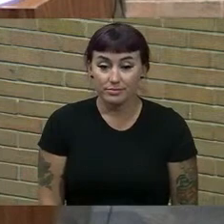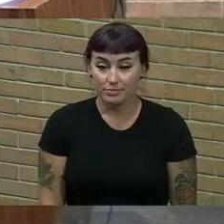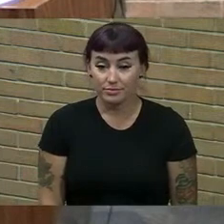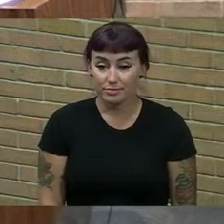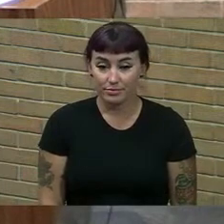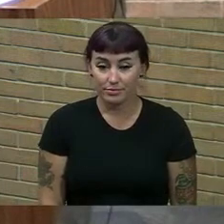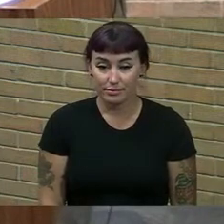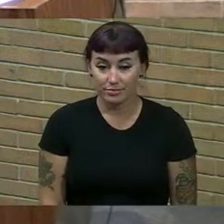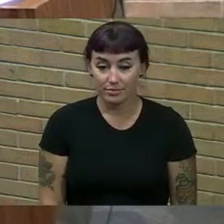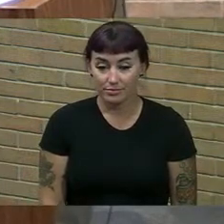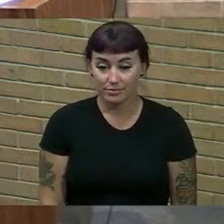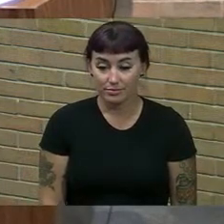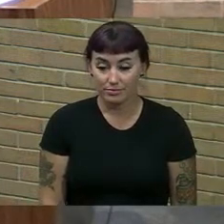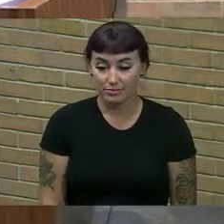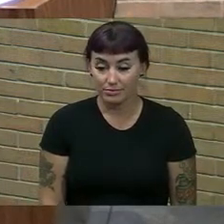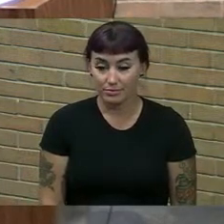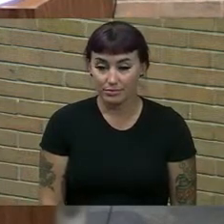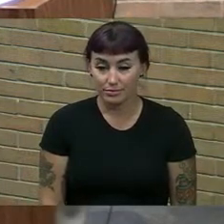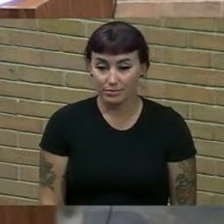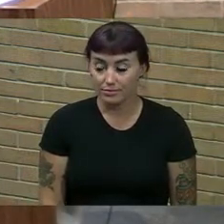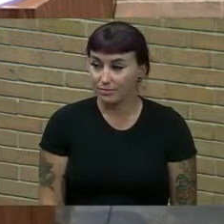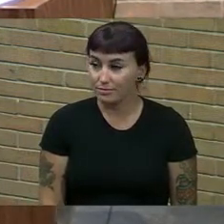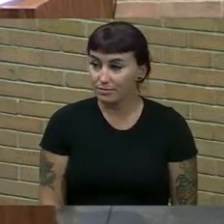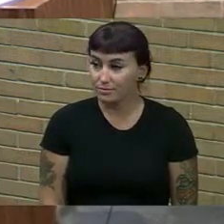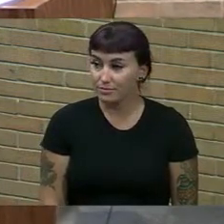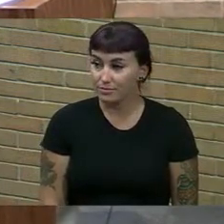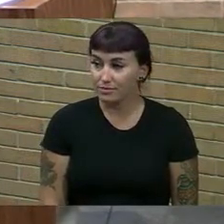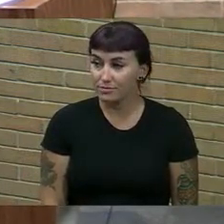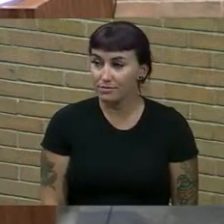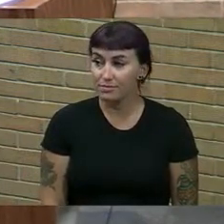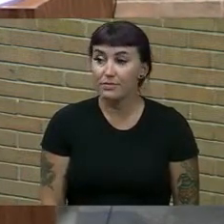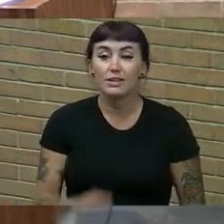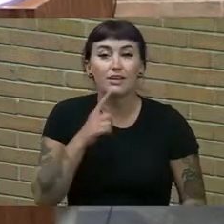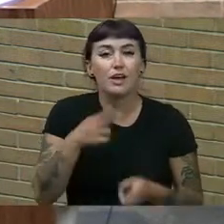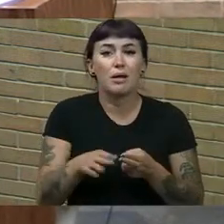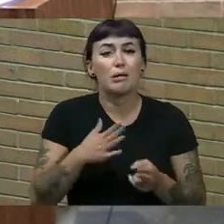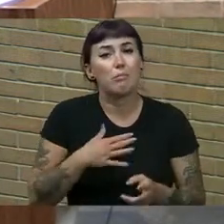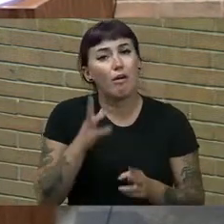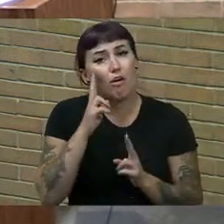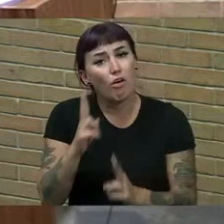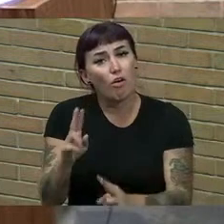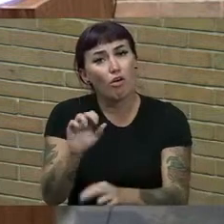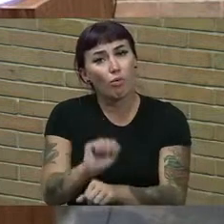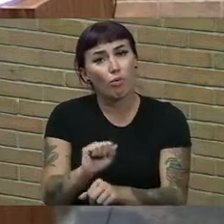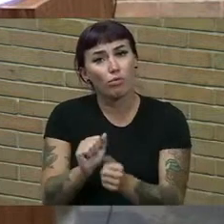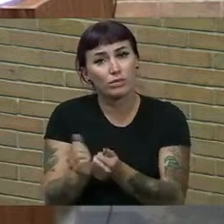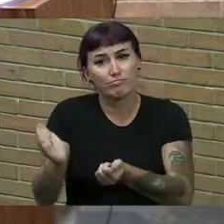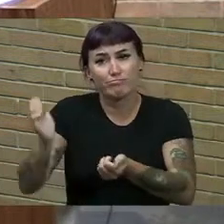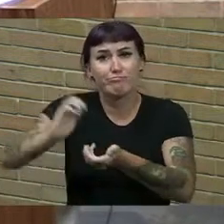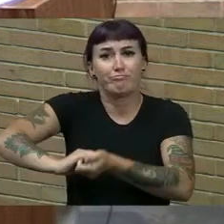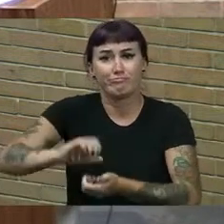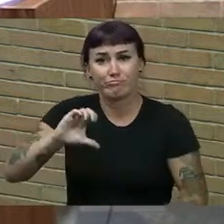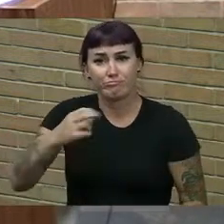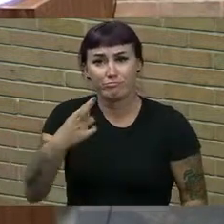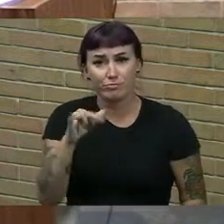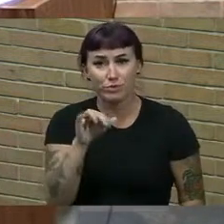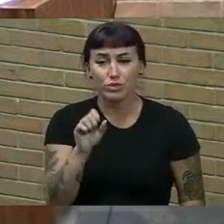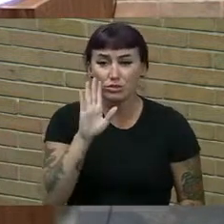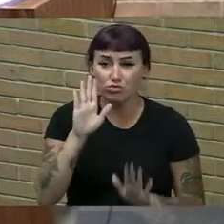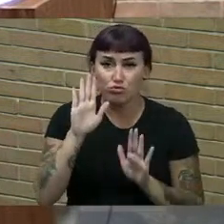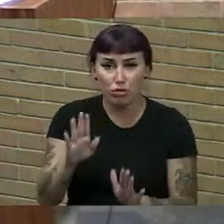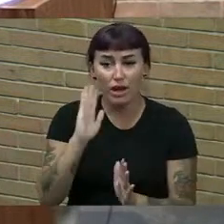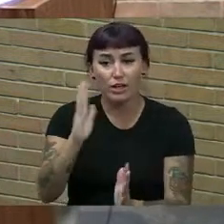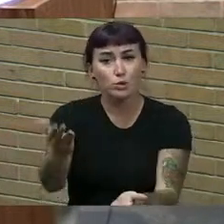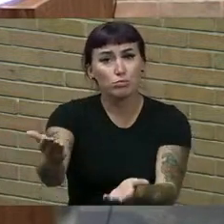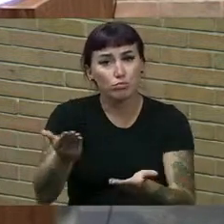the slideshow. Go for it. I'll just say really quickly, it was my honor to work with Chris, and he's been fantastic to bring this